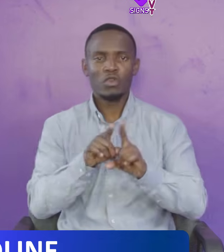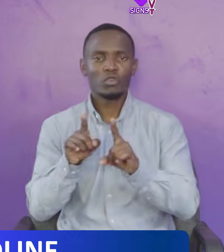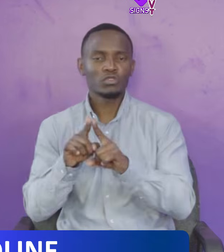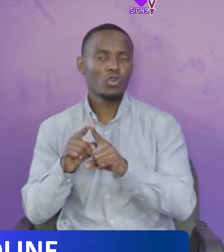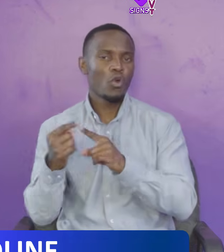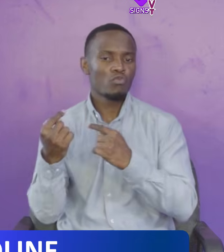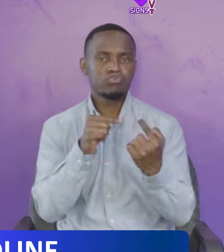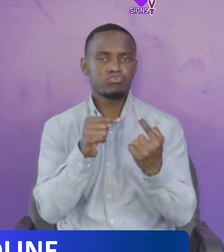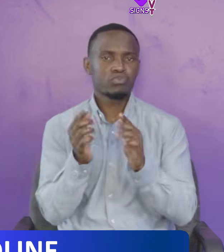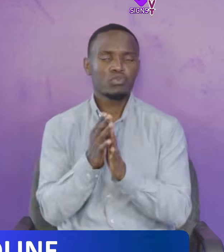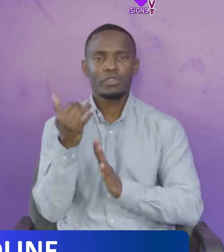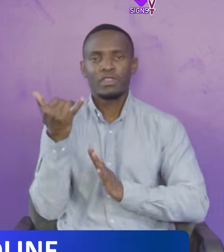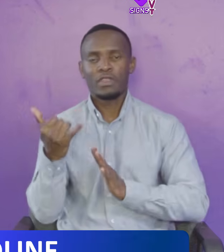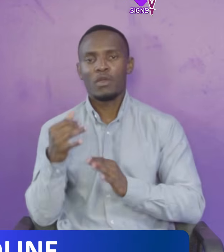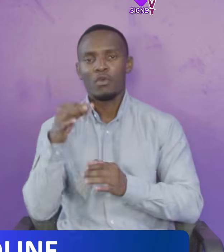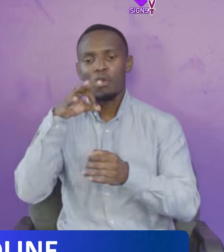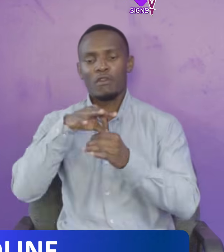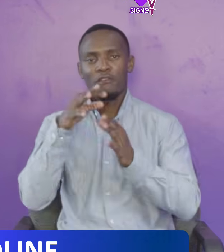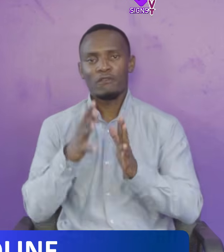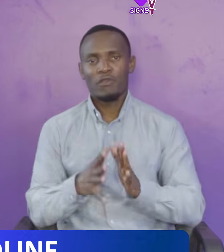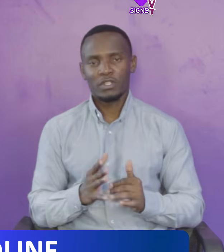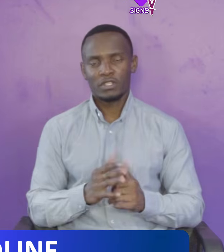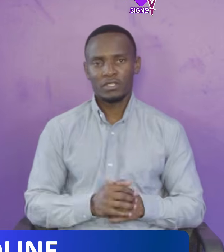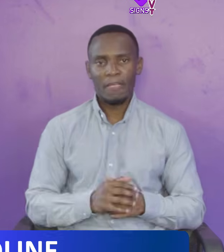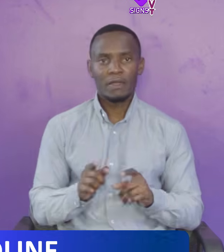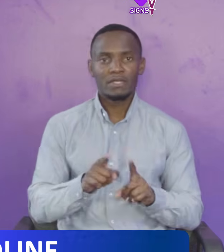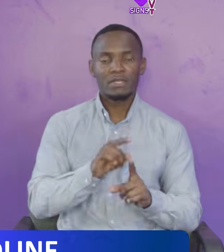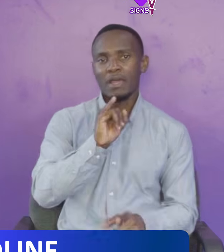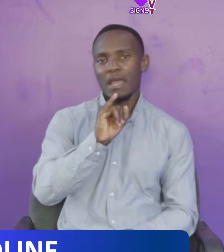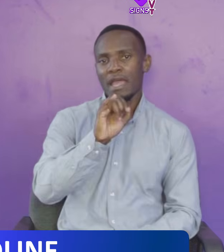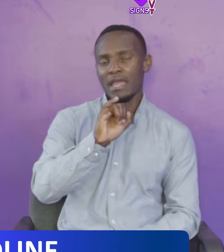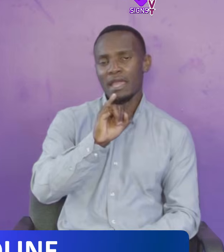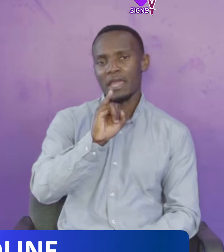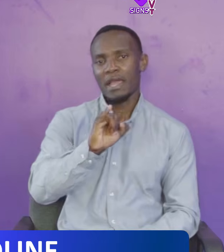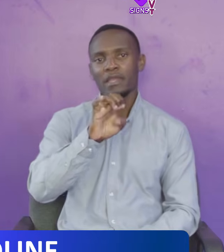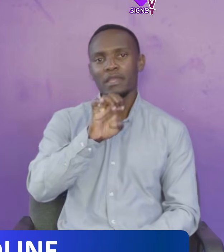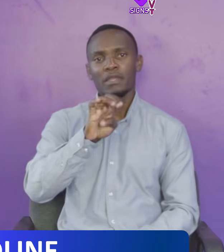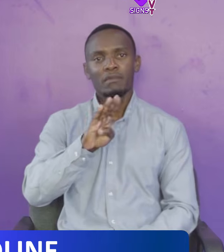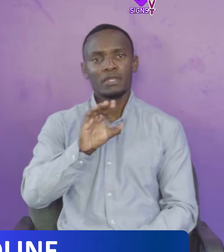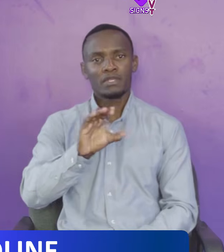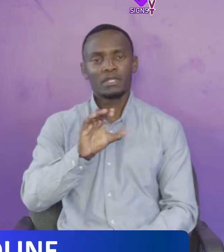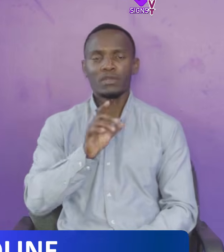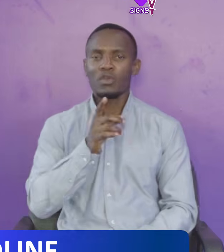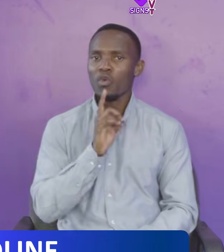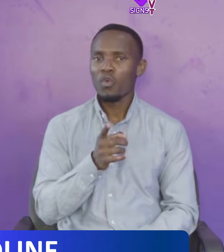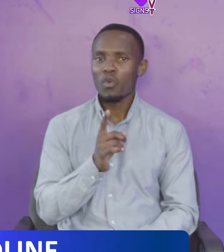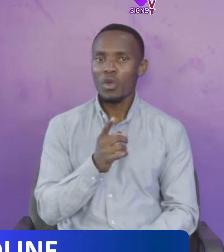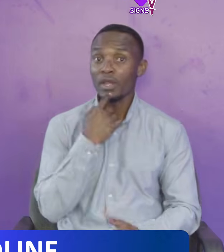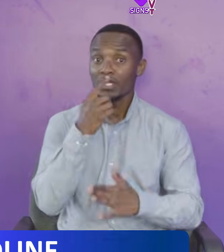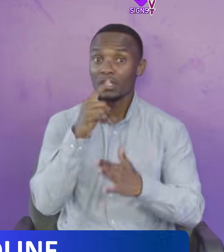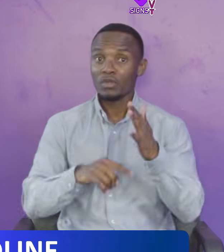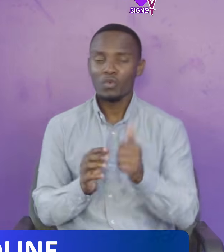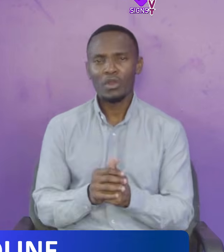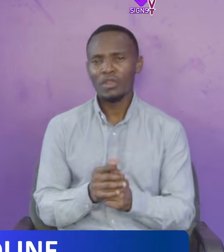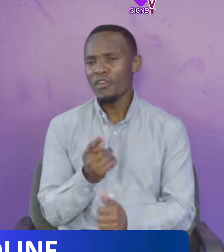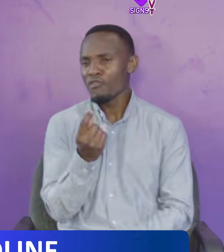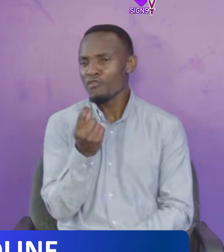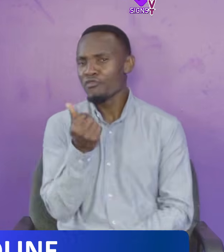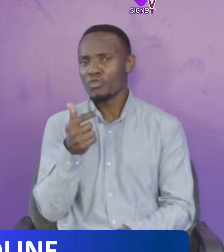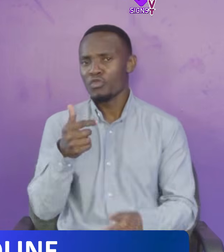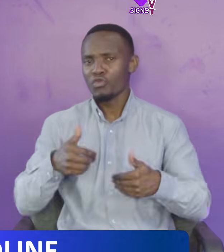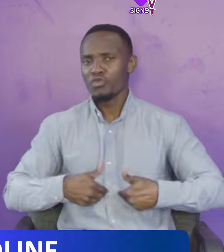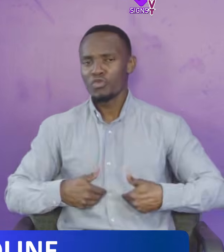Now, the Independent Electoral and Boundaries Commission has raised a red flag over the small number of youth who have so far turned